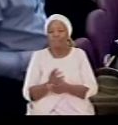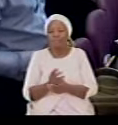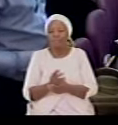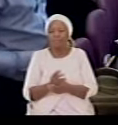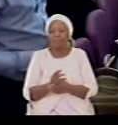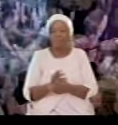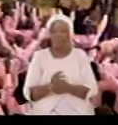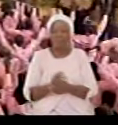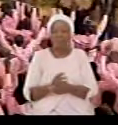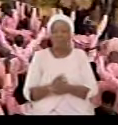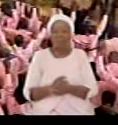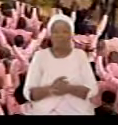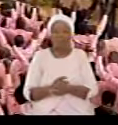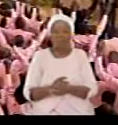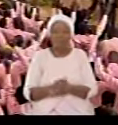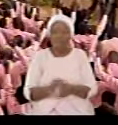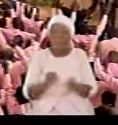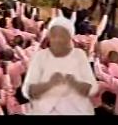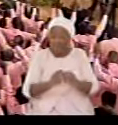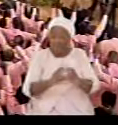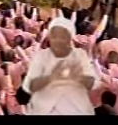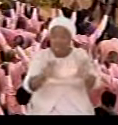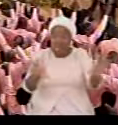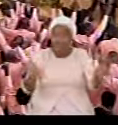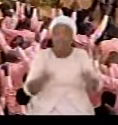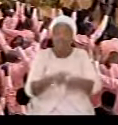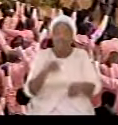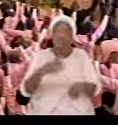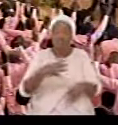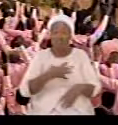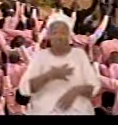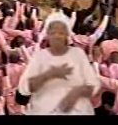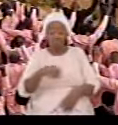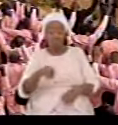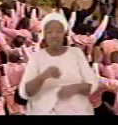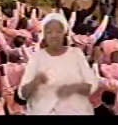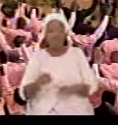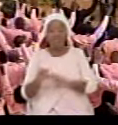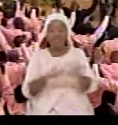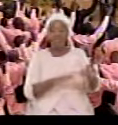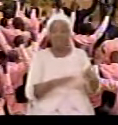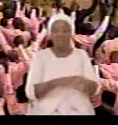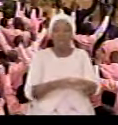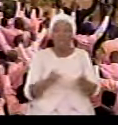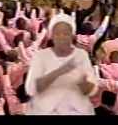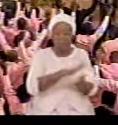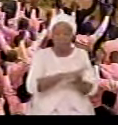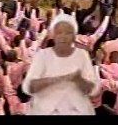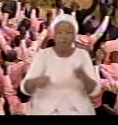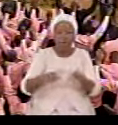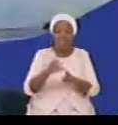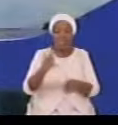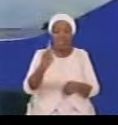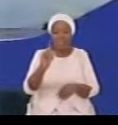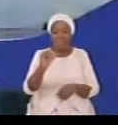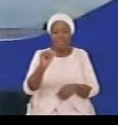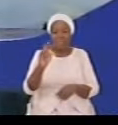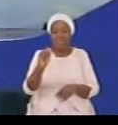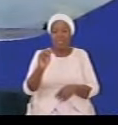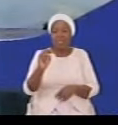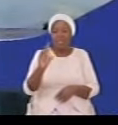Clear as crystal. Pure as a diamond. And nothing